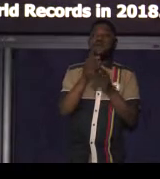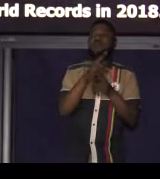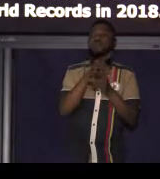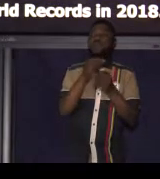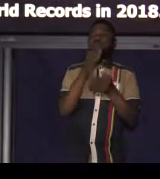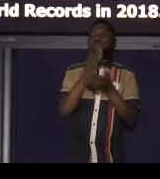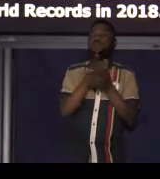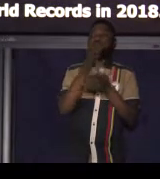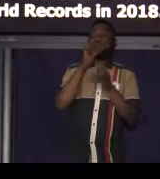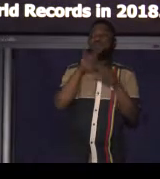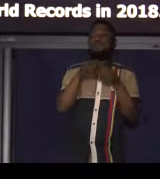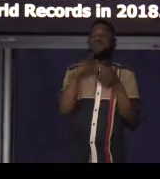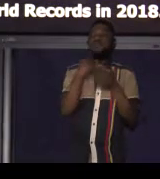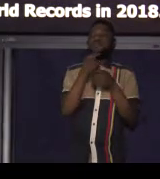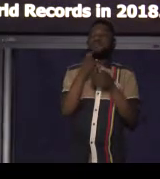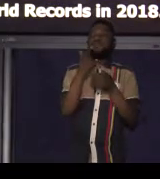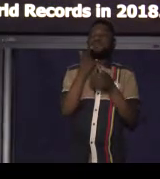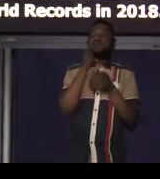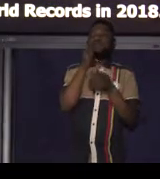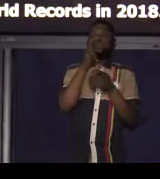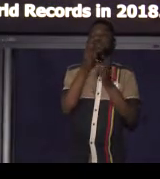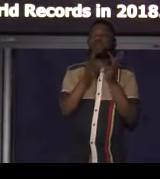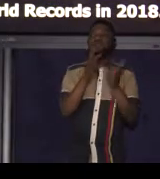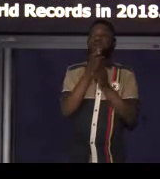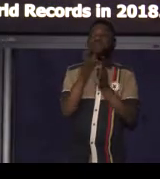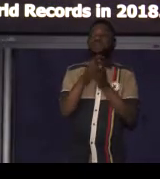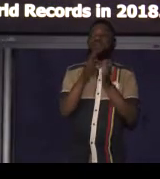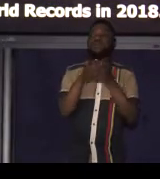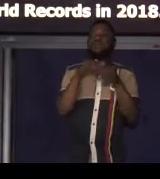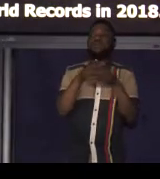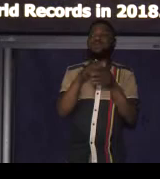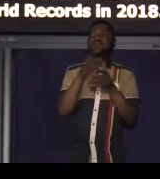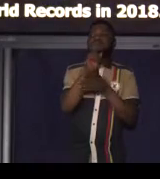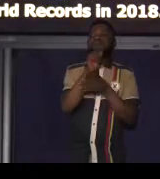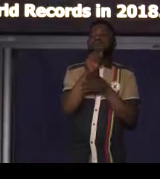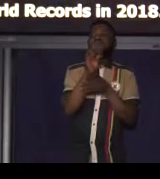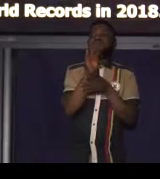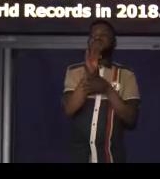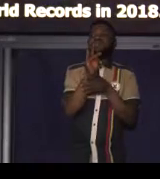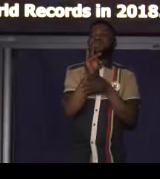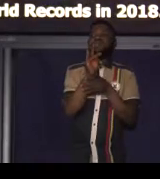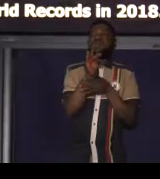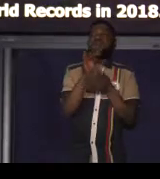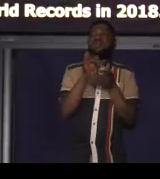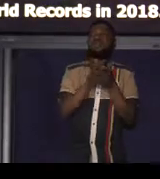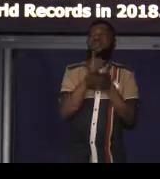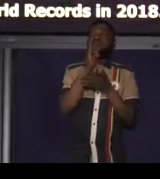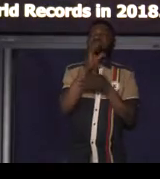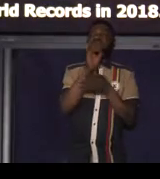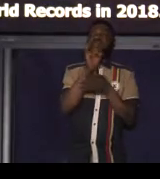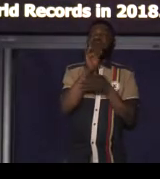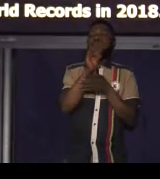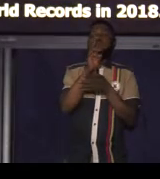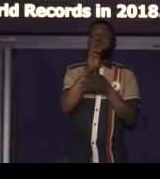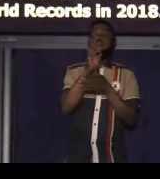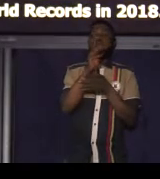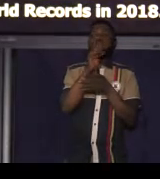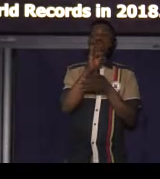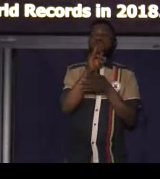120 hours non-stop. He broke the Guinness World Records in 2018. So that